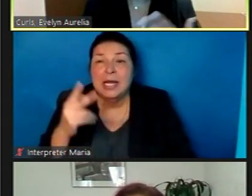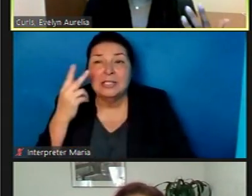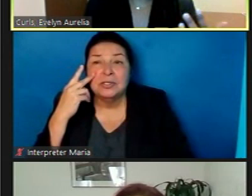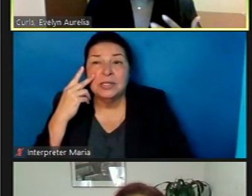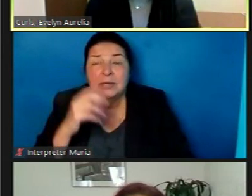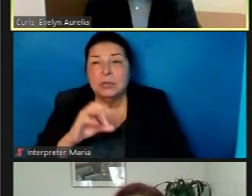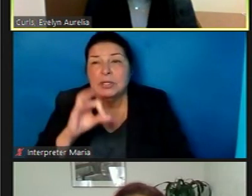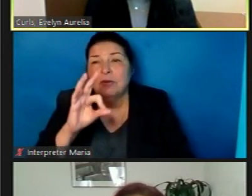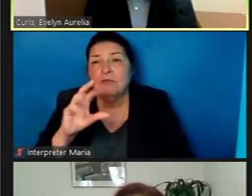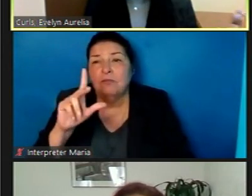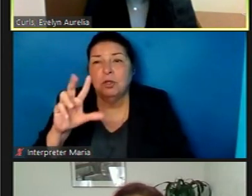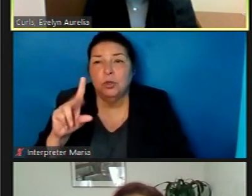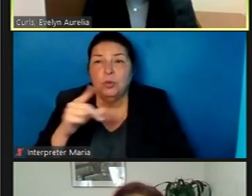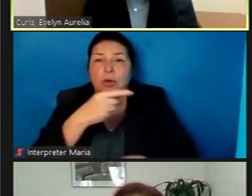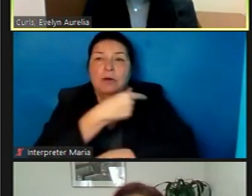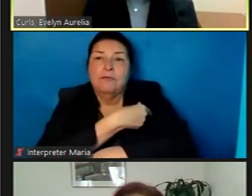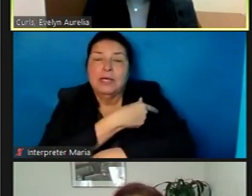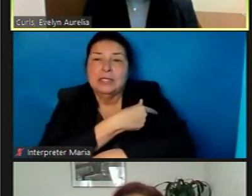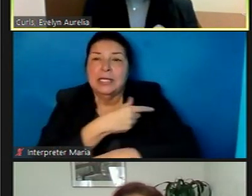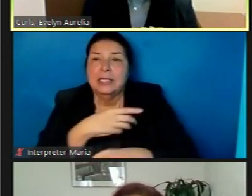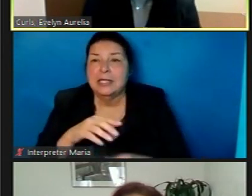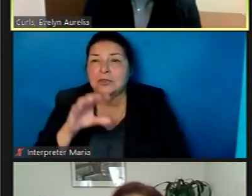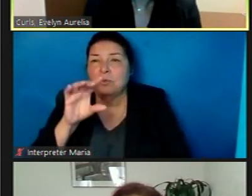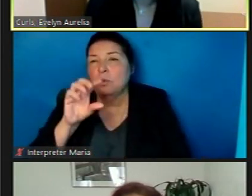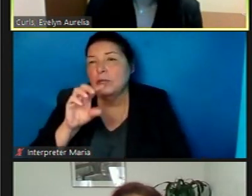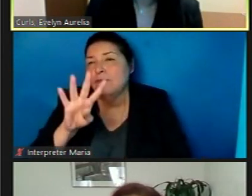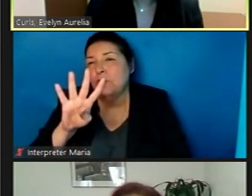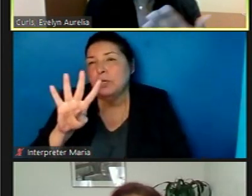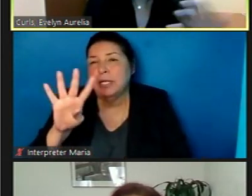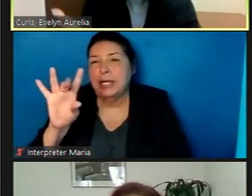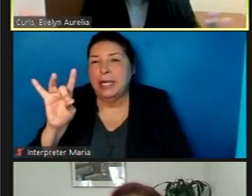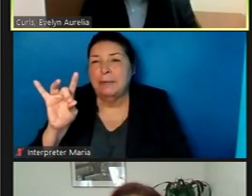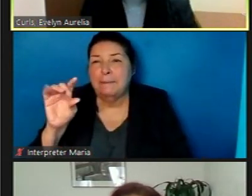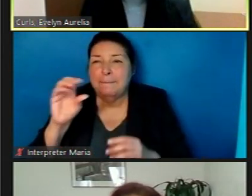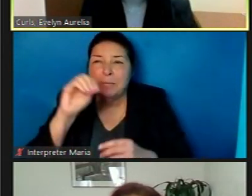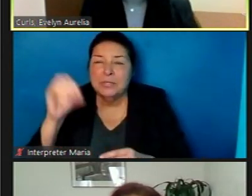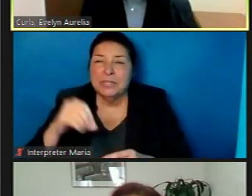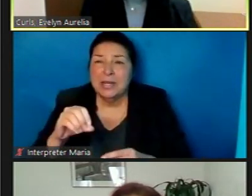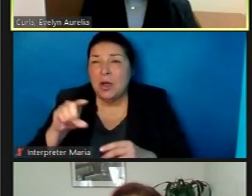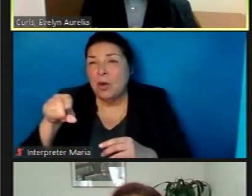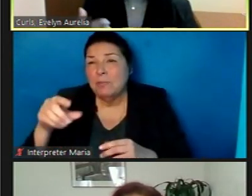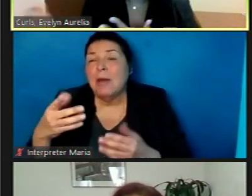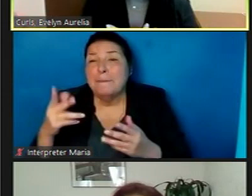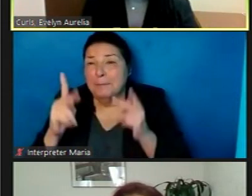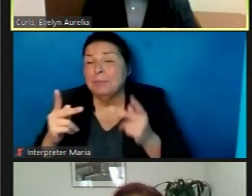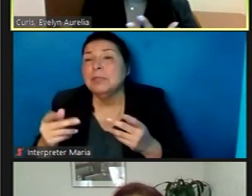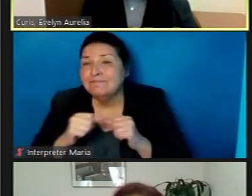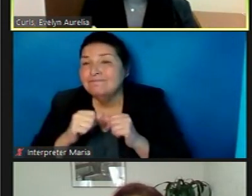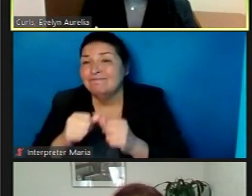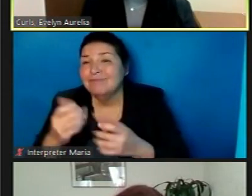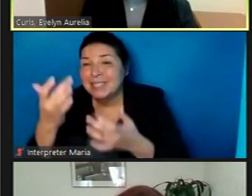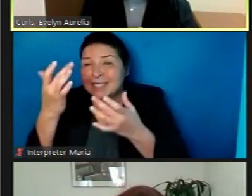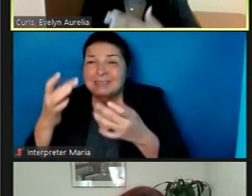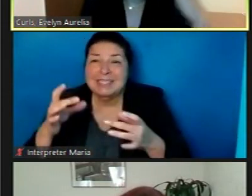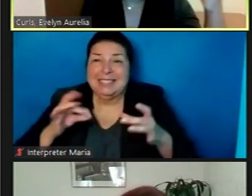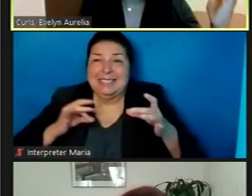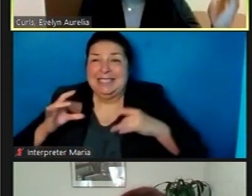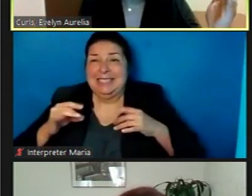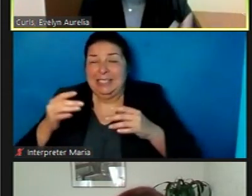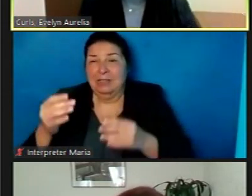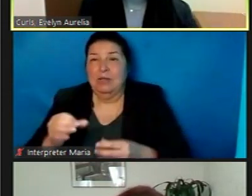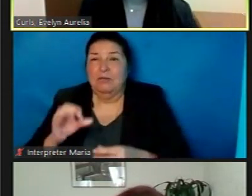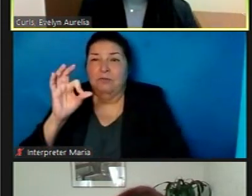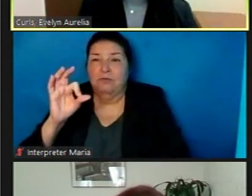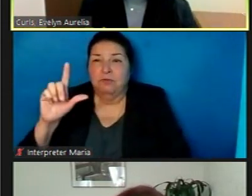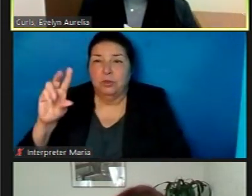where it has an effectiveness of about 48%, people still get the flu. There's still flu in the community. If we want to avoid that, we need an effectivity rate that's a lot